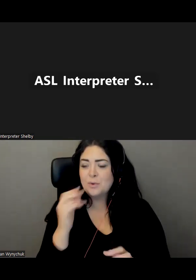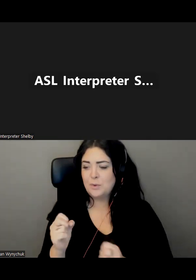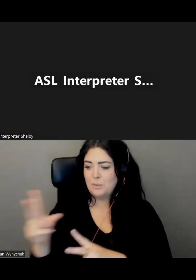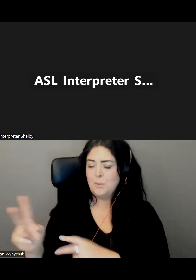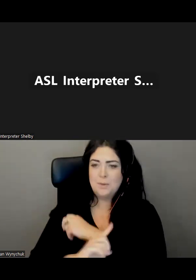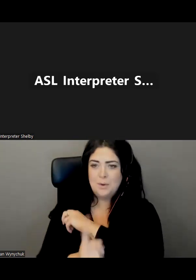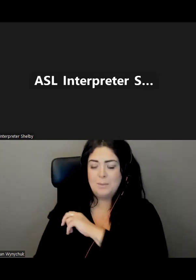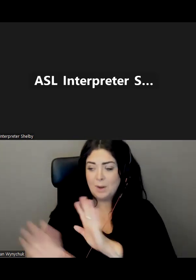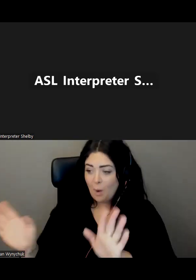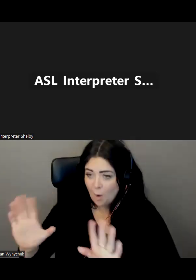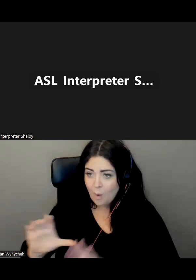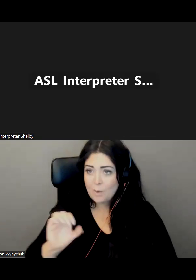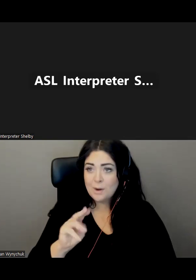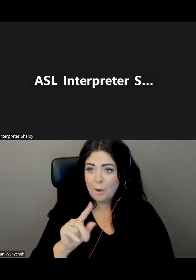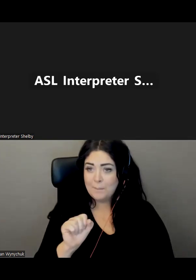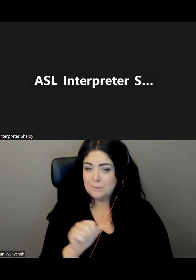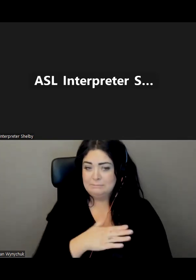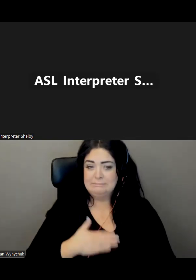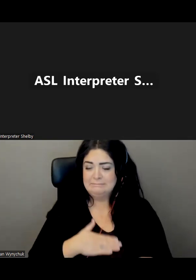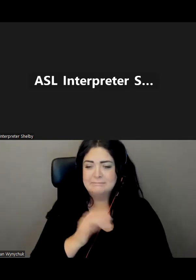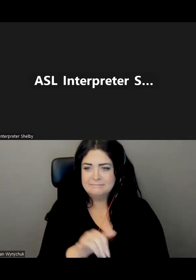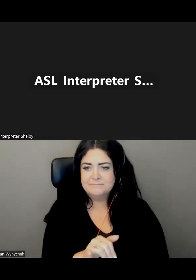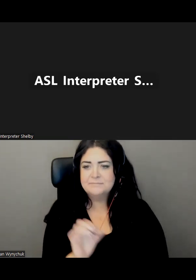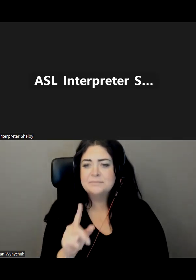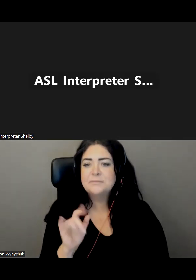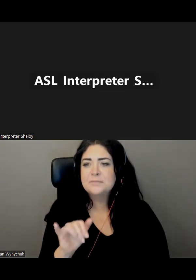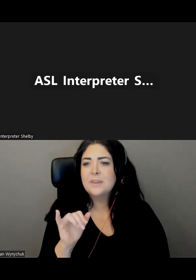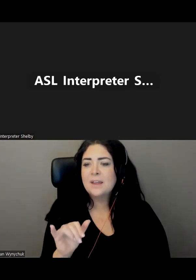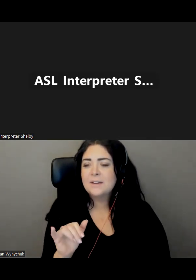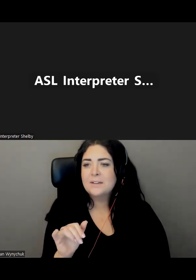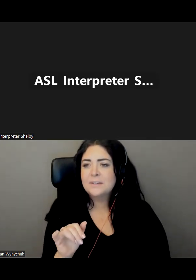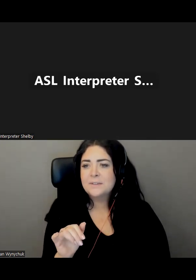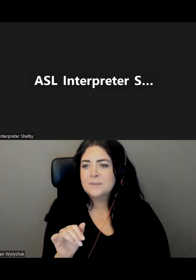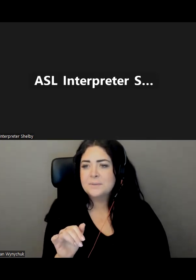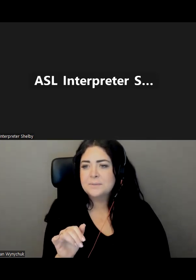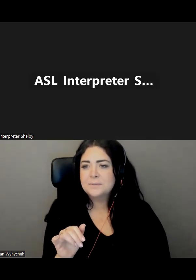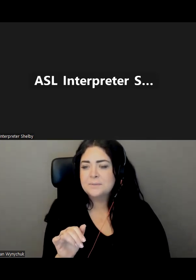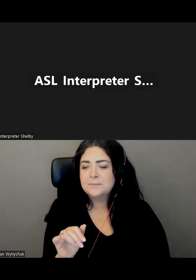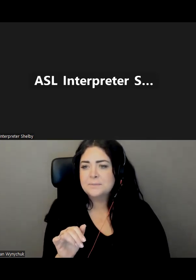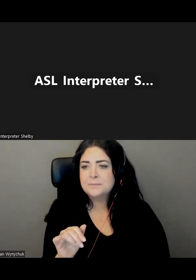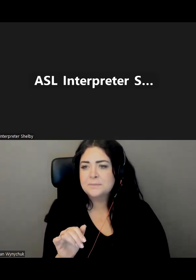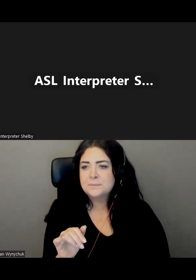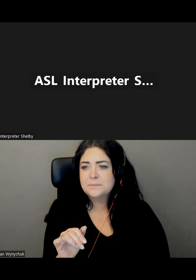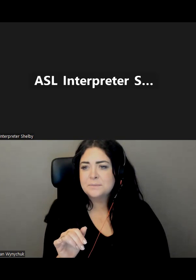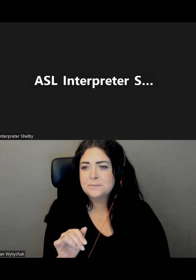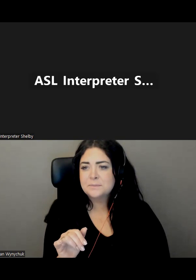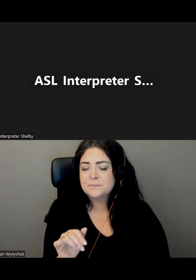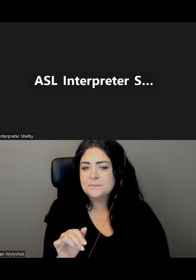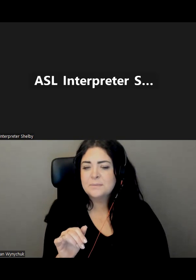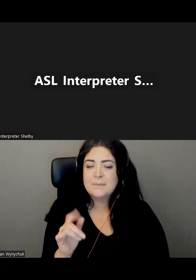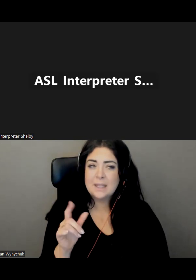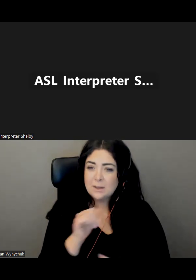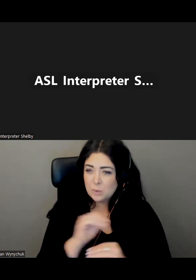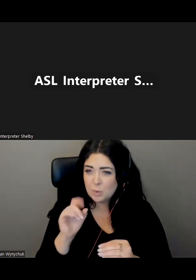it's the compost. So for the composter, I find yes, avoiding onions, that's